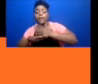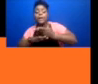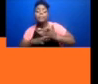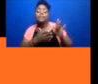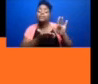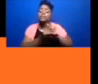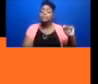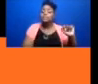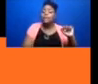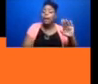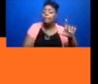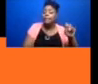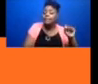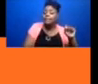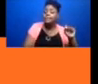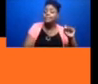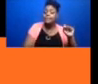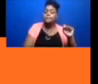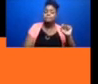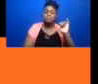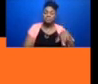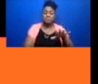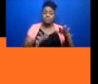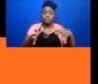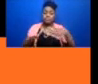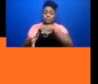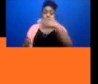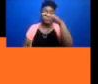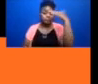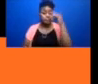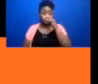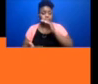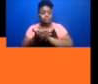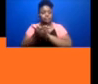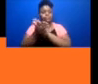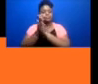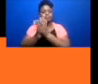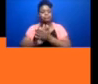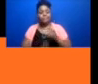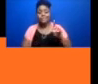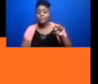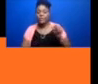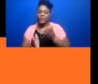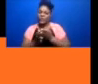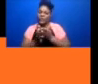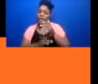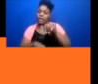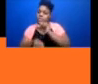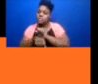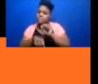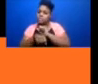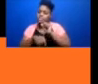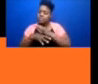These Black children become disabled through this mining process and are not